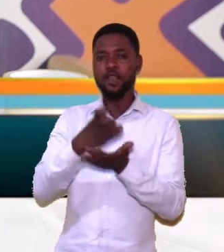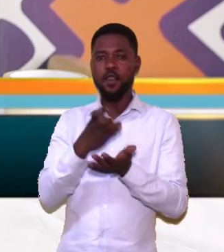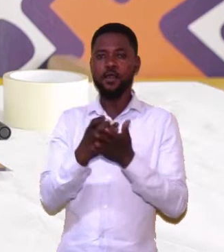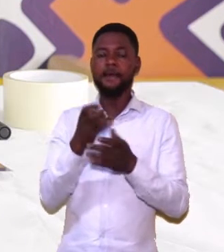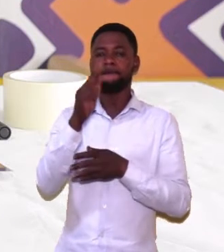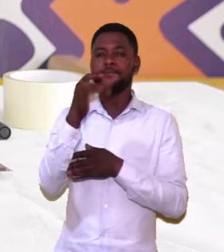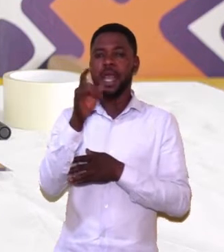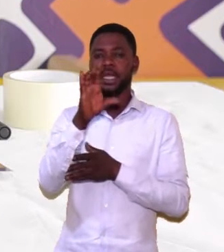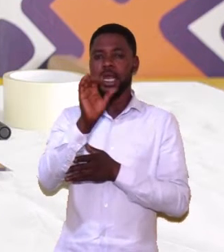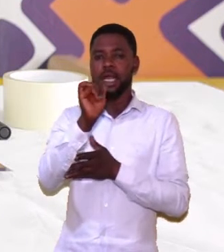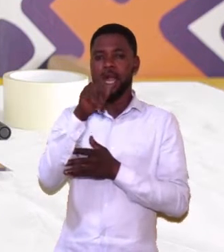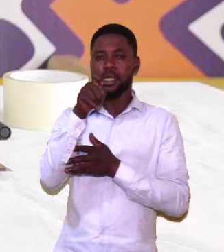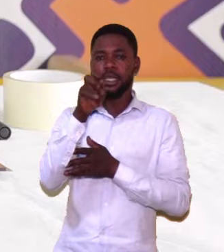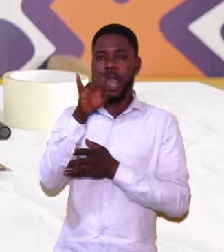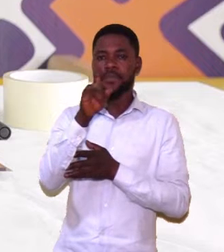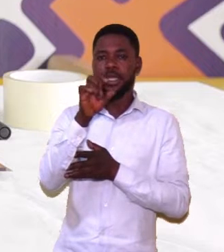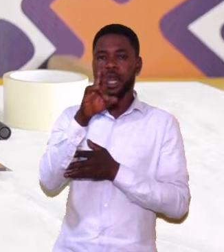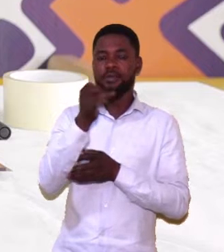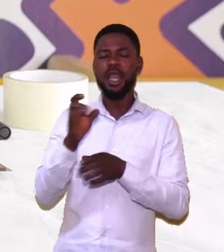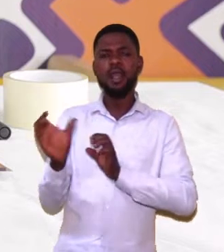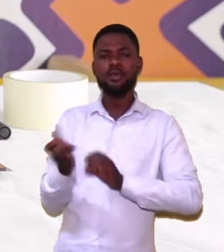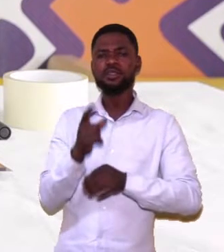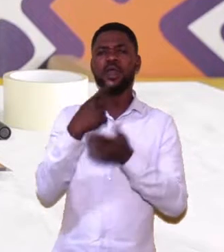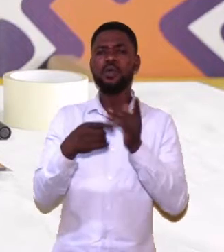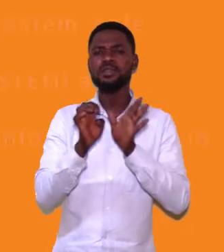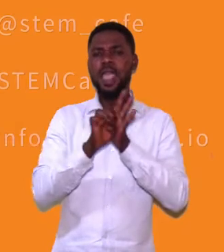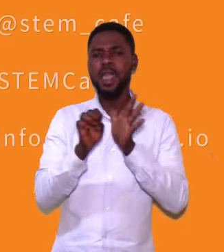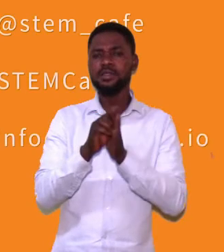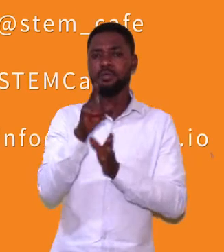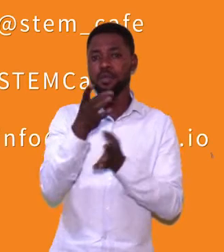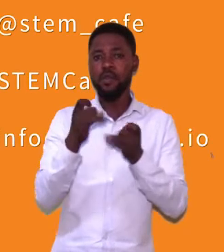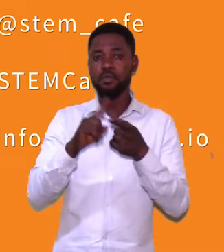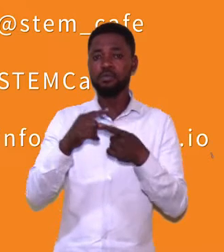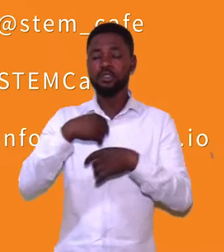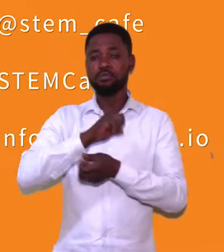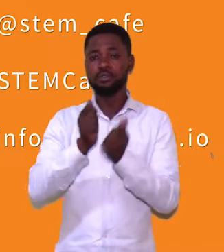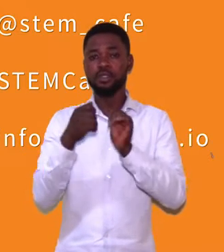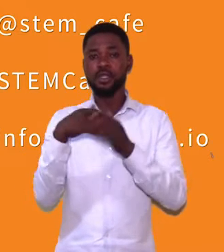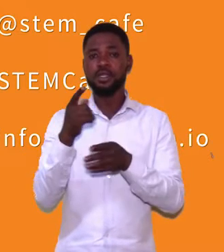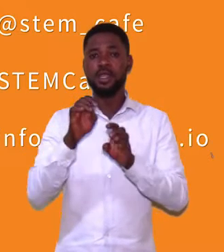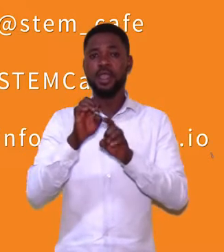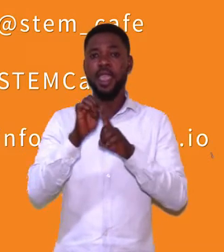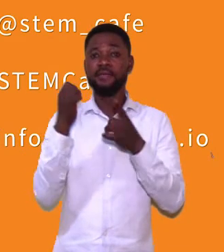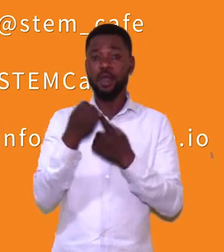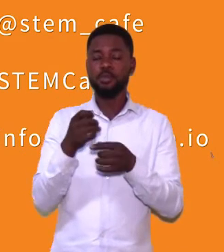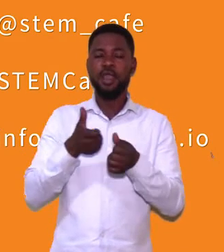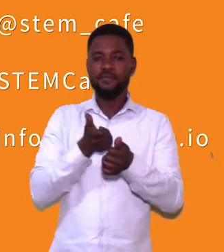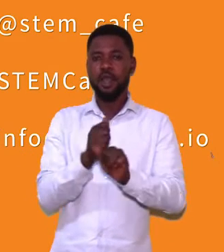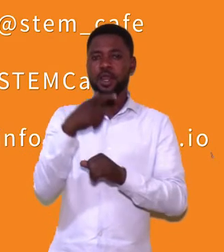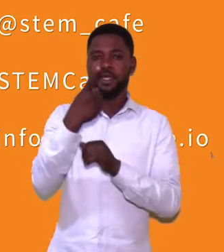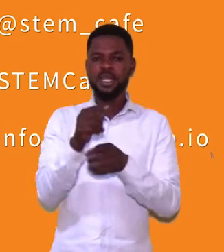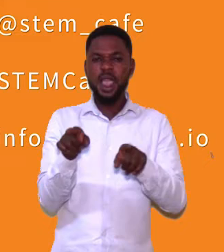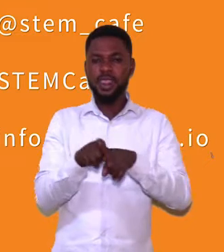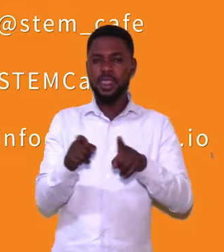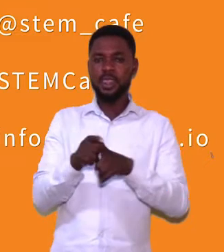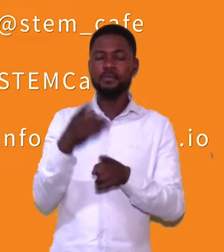one cup to the other by what? Capillary action. What example of things in your environment follows